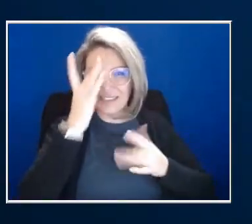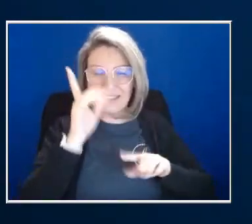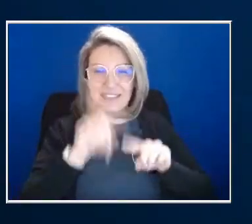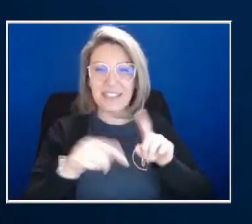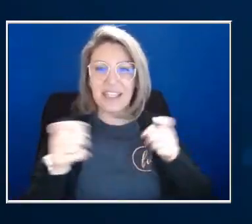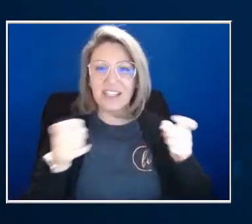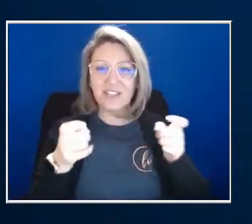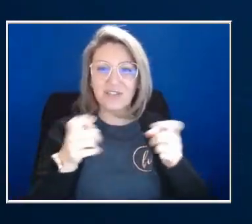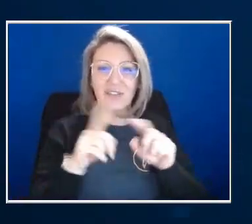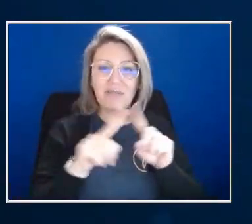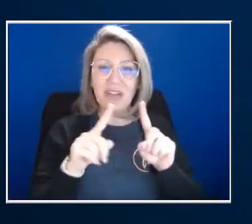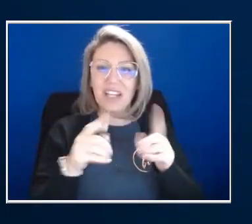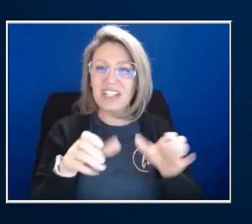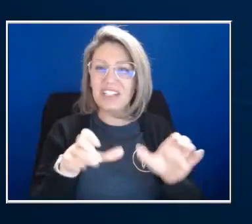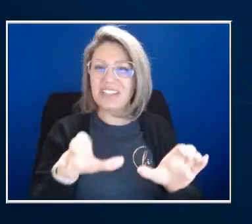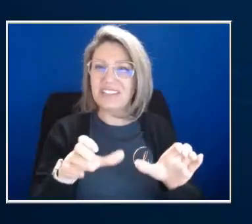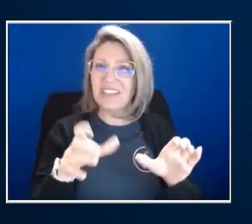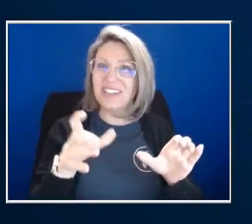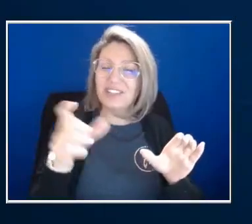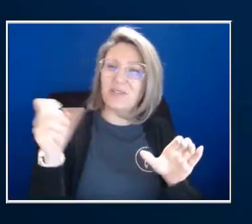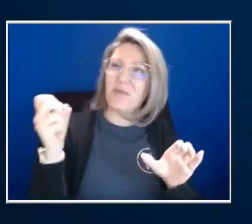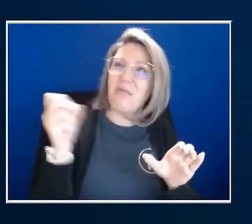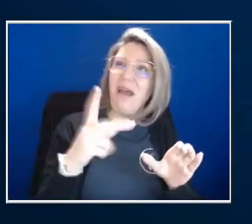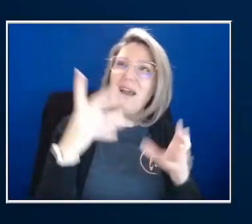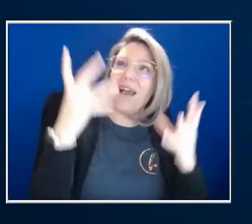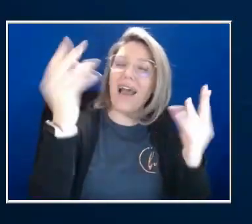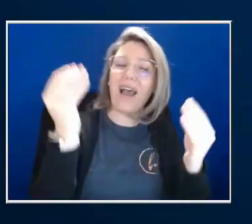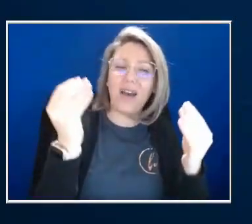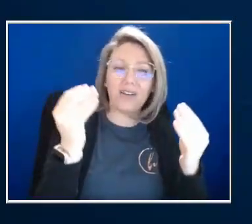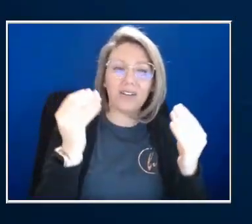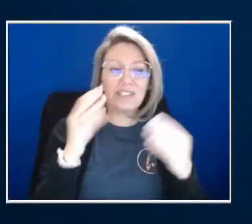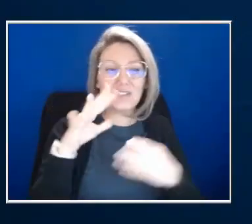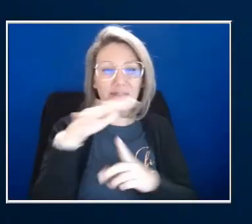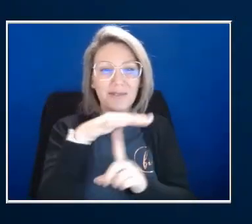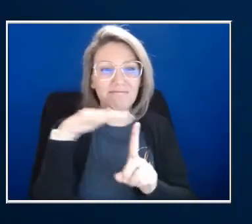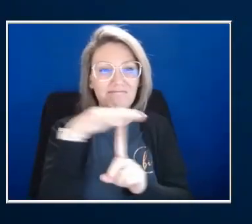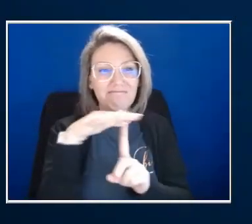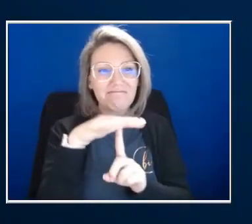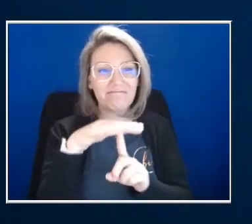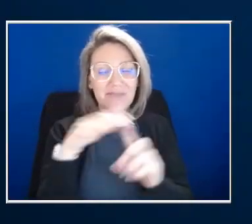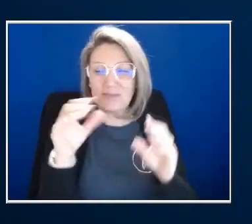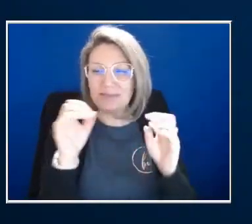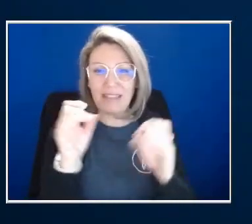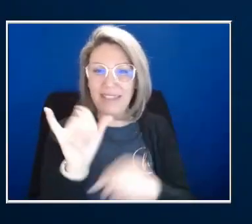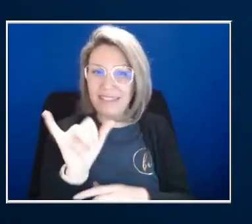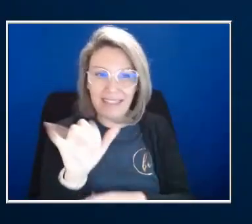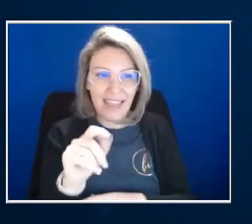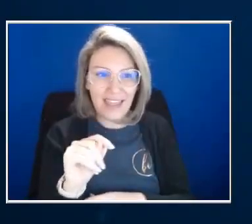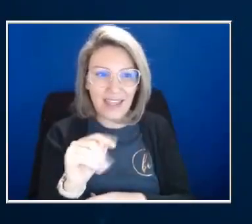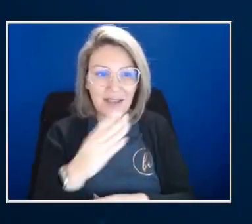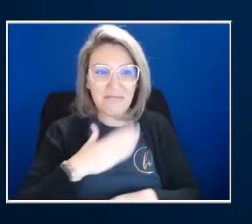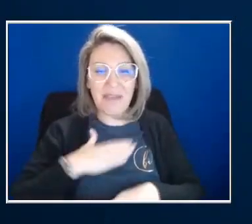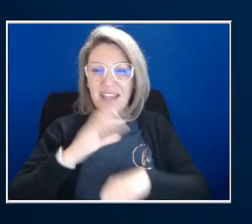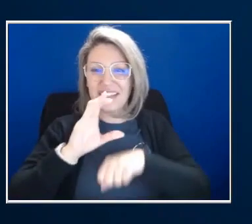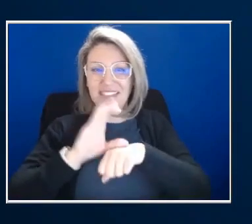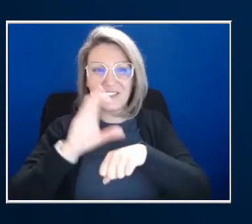get back out and you're in your element, there's nothing like it. My church is